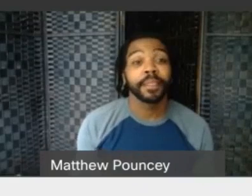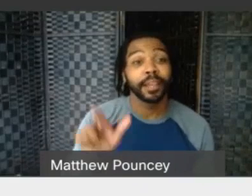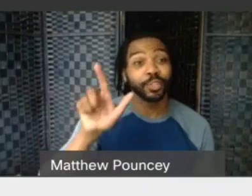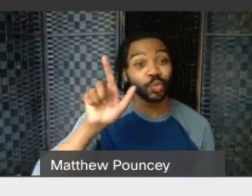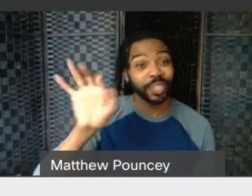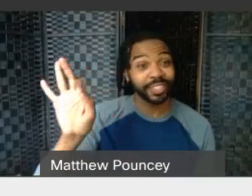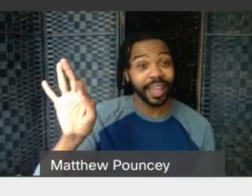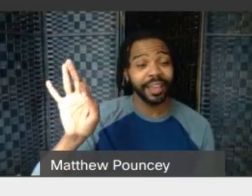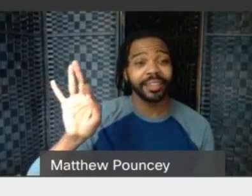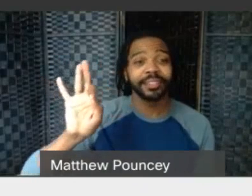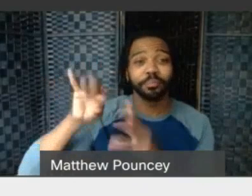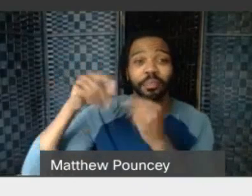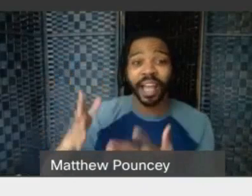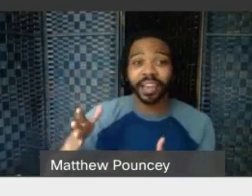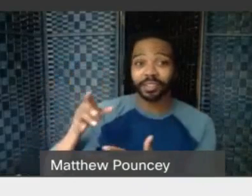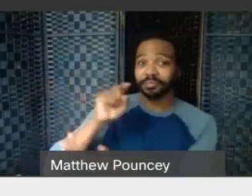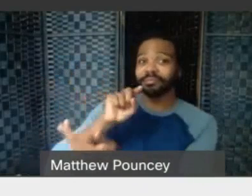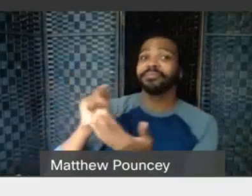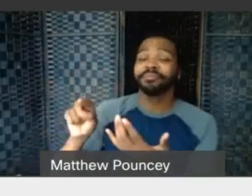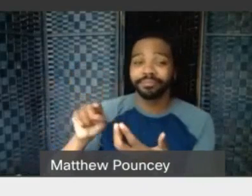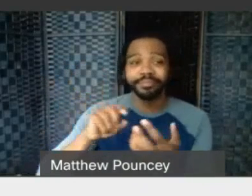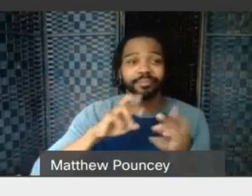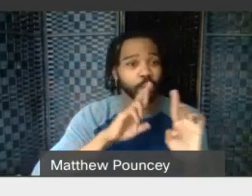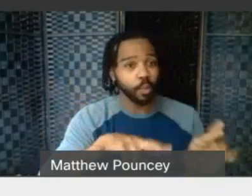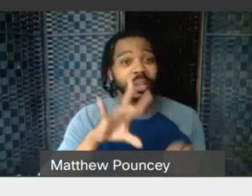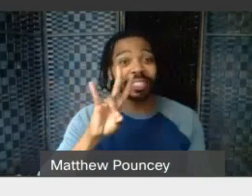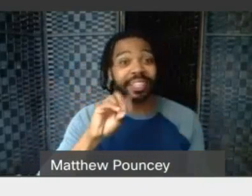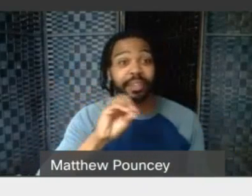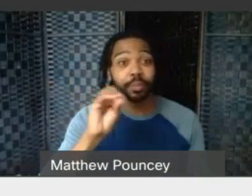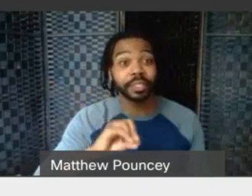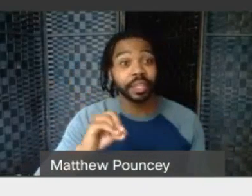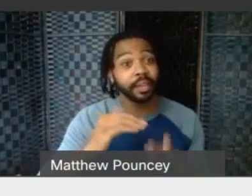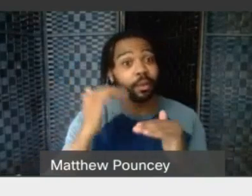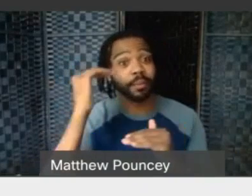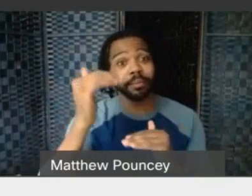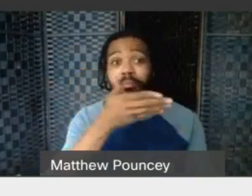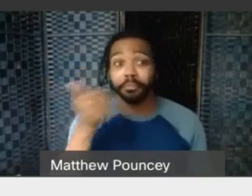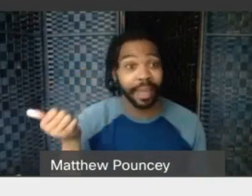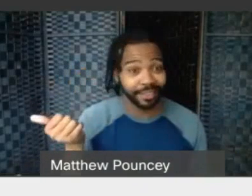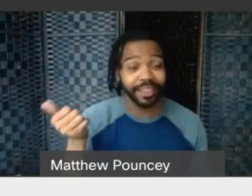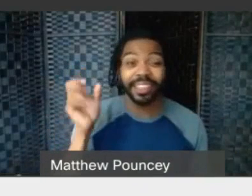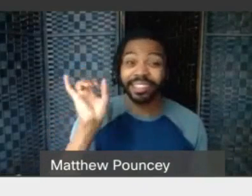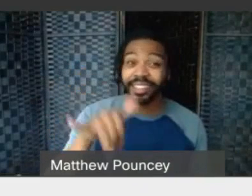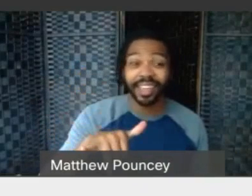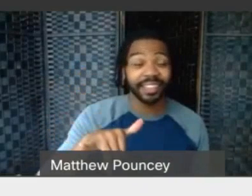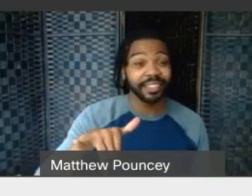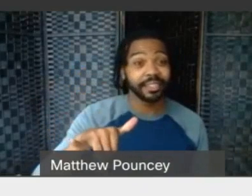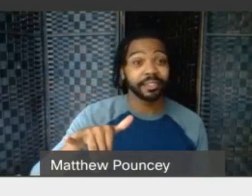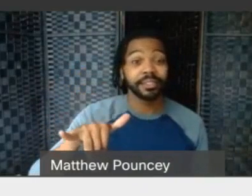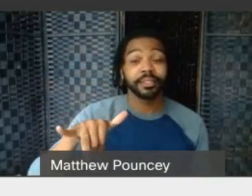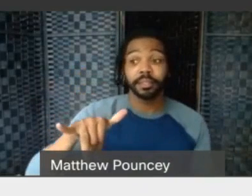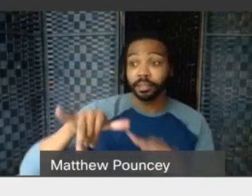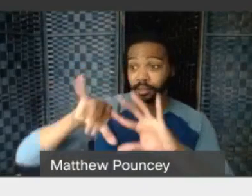29 providers who are reporting 70% or better. And that is out of